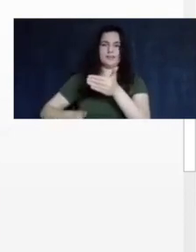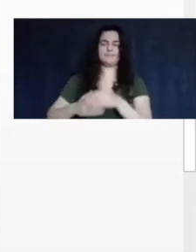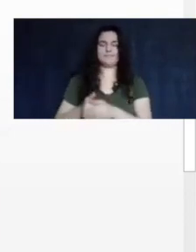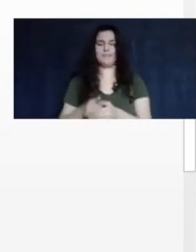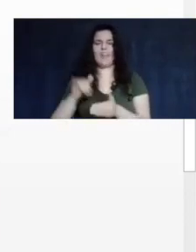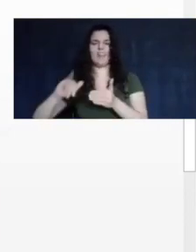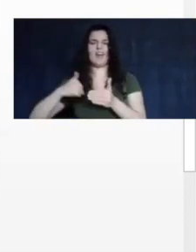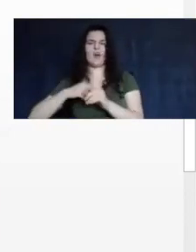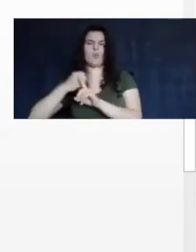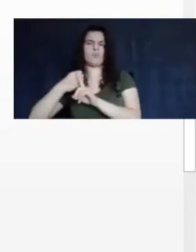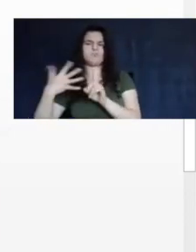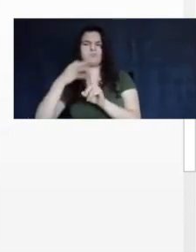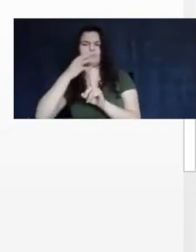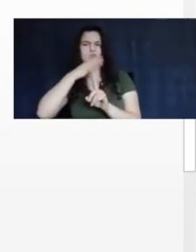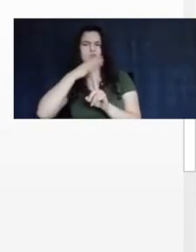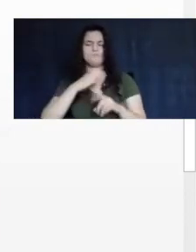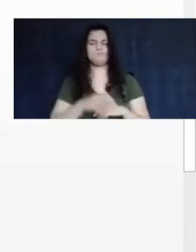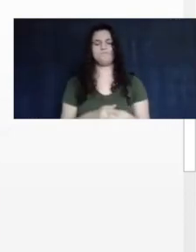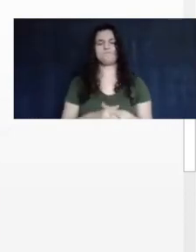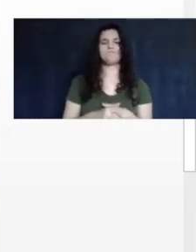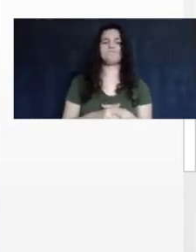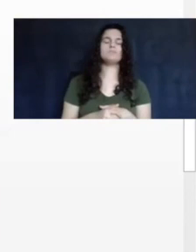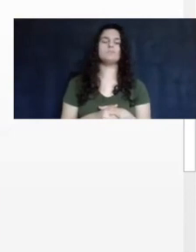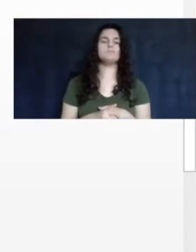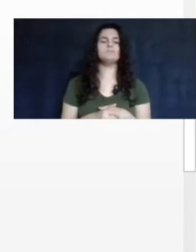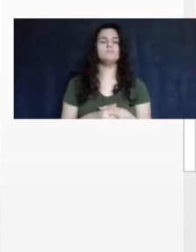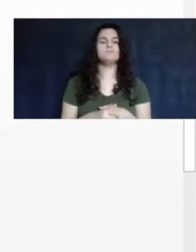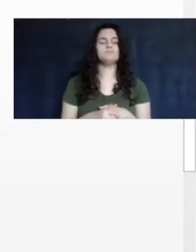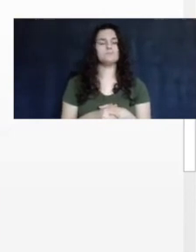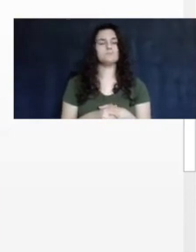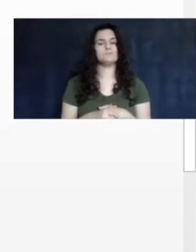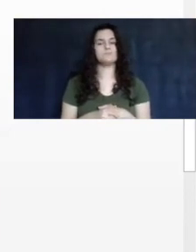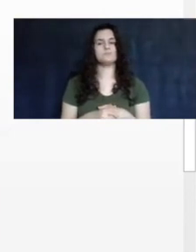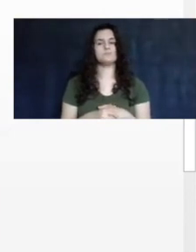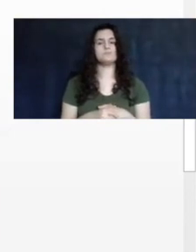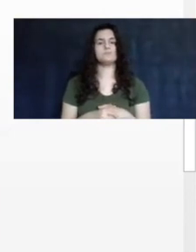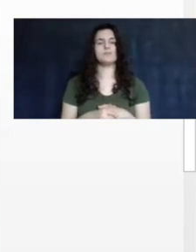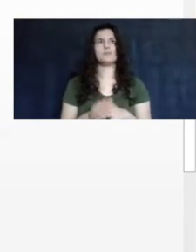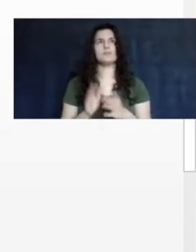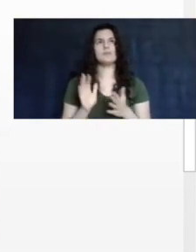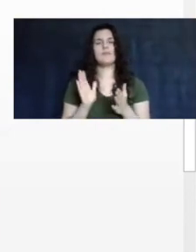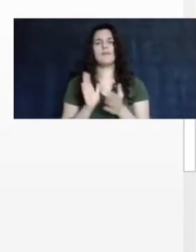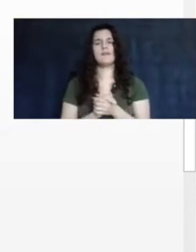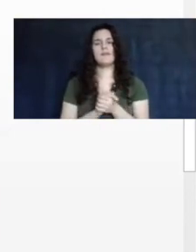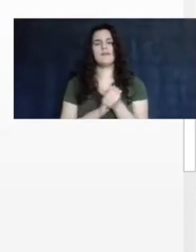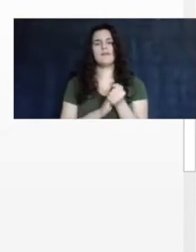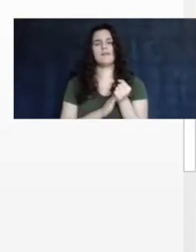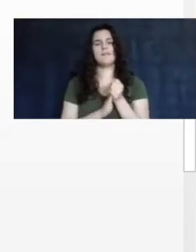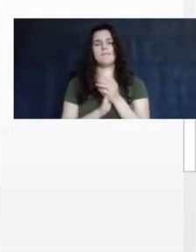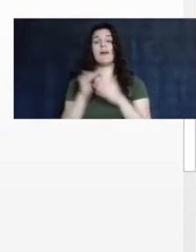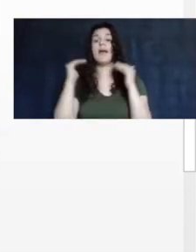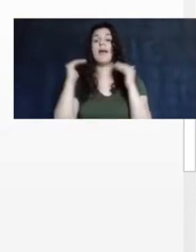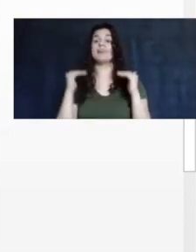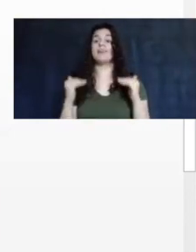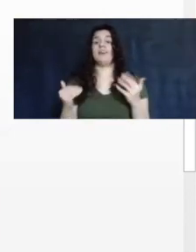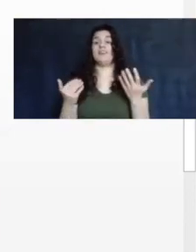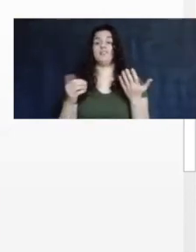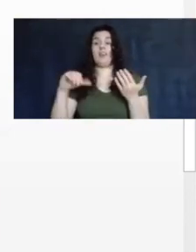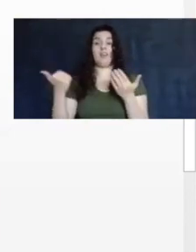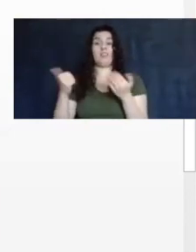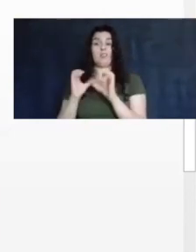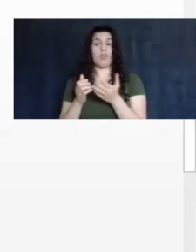wrap up, or at least wrap up with what I have to say. And then the rest of the courses